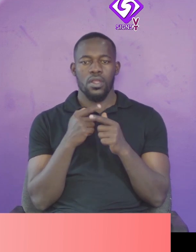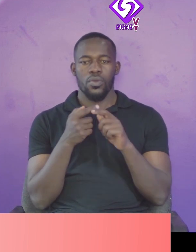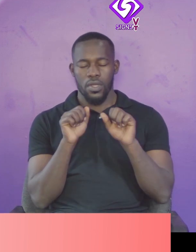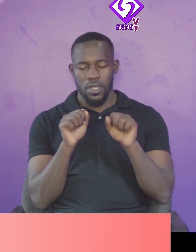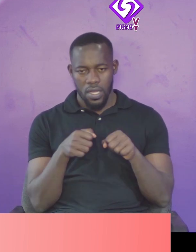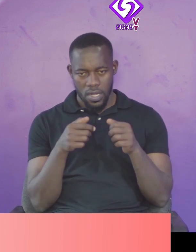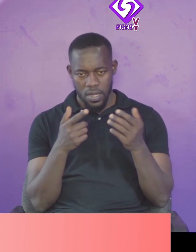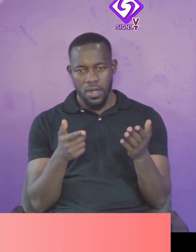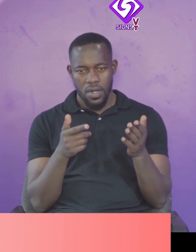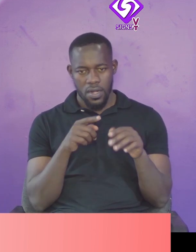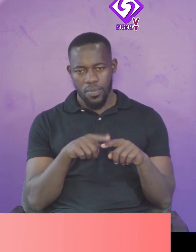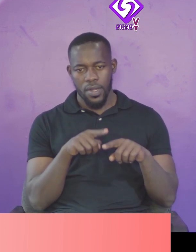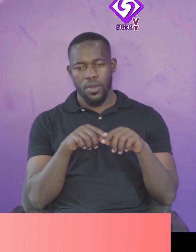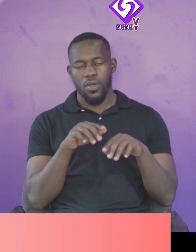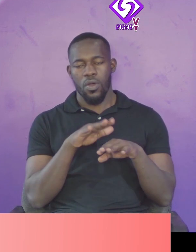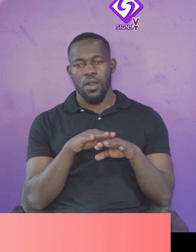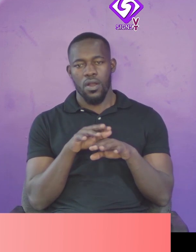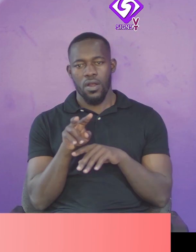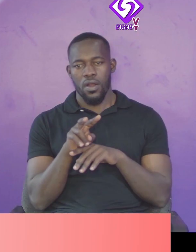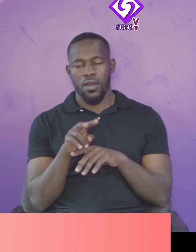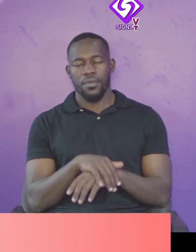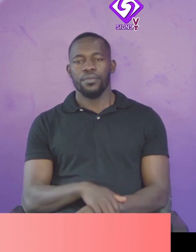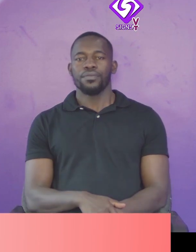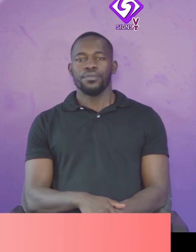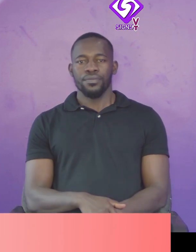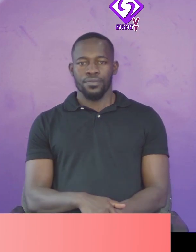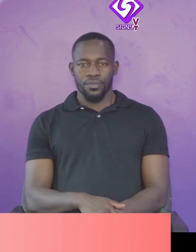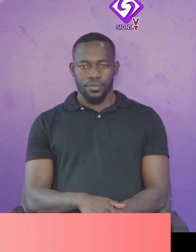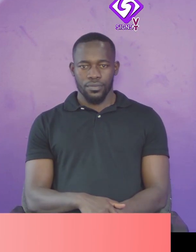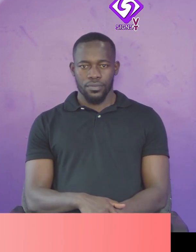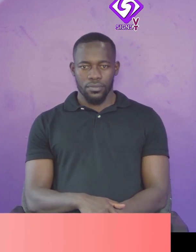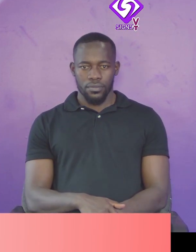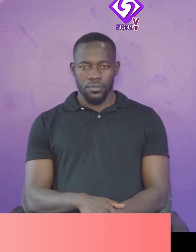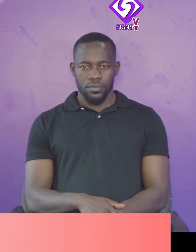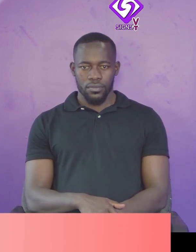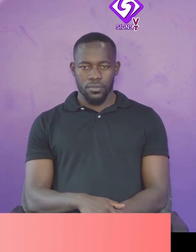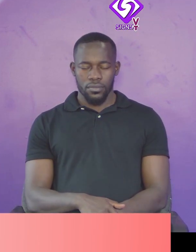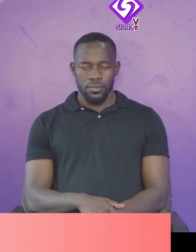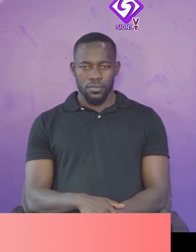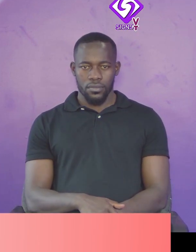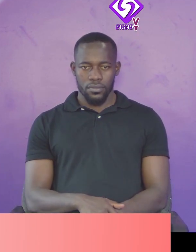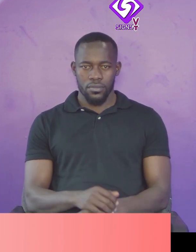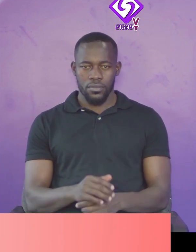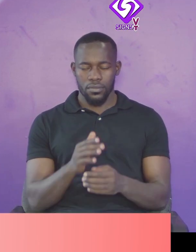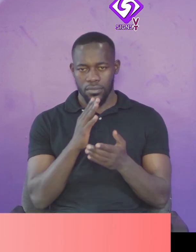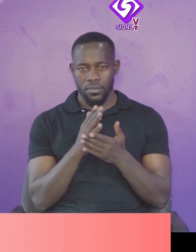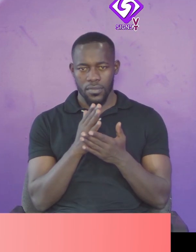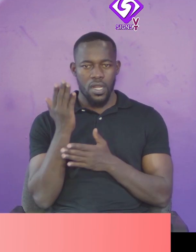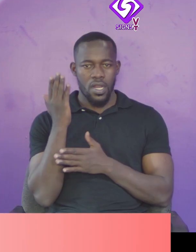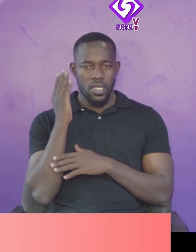them, right? Yeah, that is for sure. And for sure, you know, the other time I predicted and you